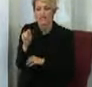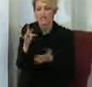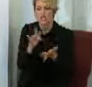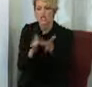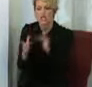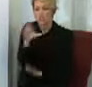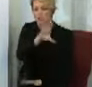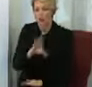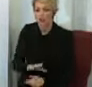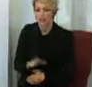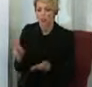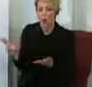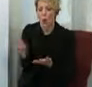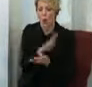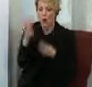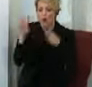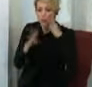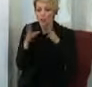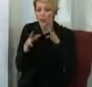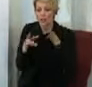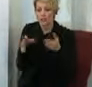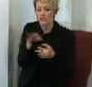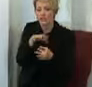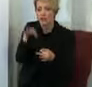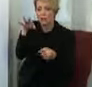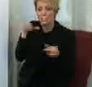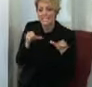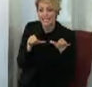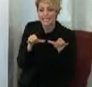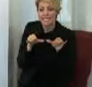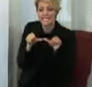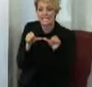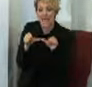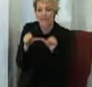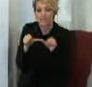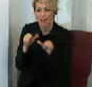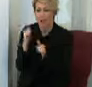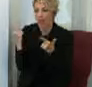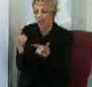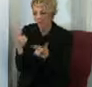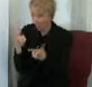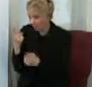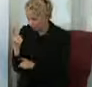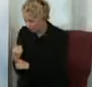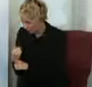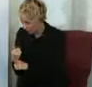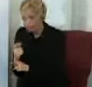Spirit, sustainer of all. Amen? Amen. Amen. May the servers and acolytes please join.